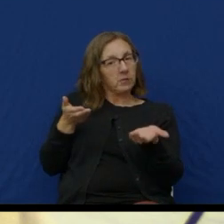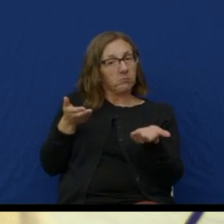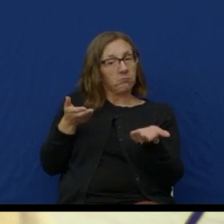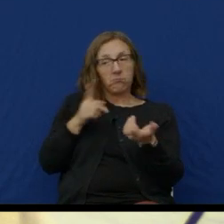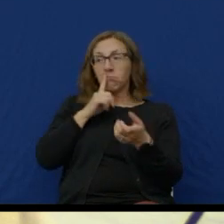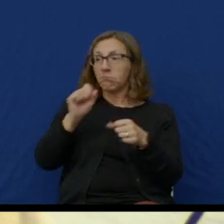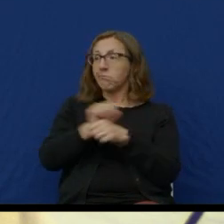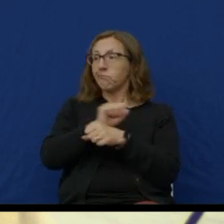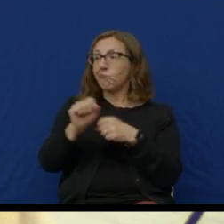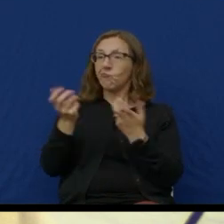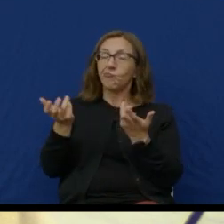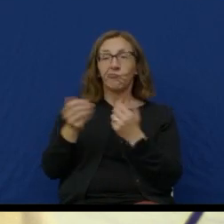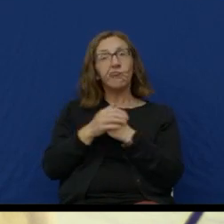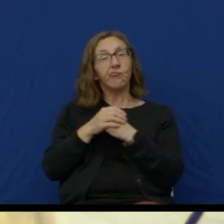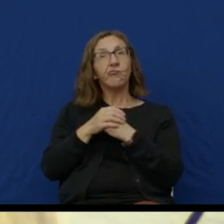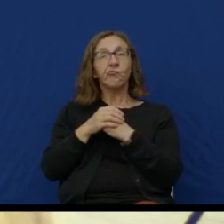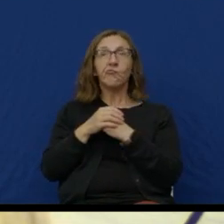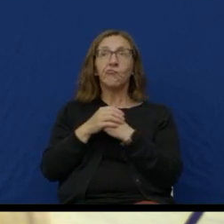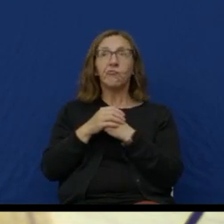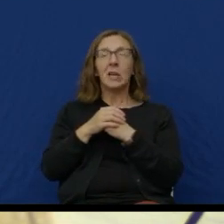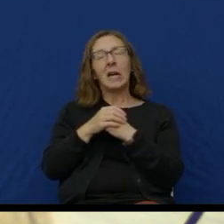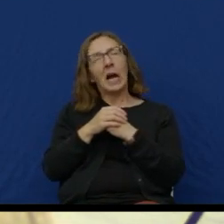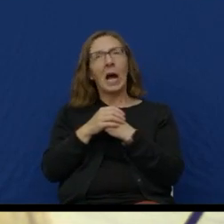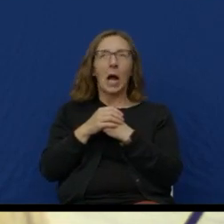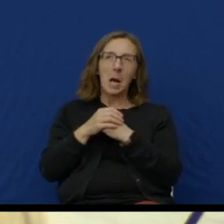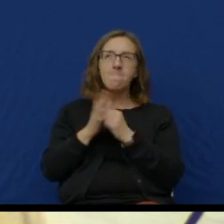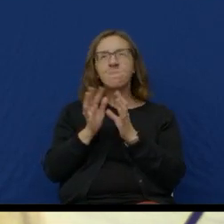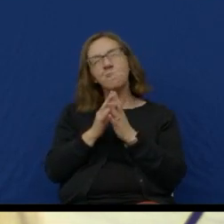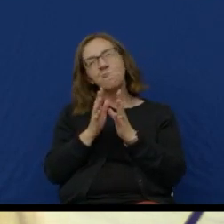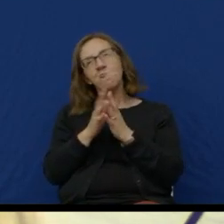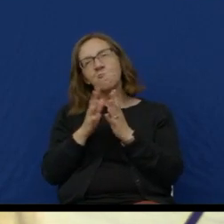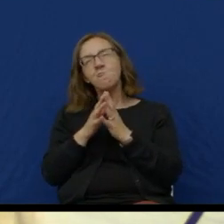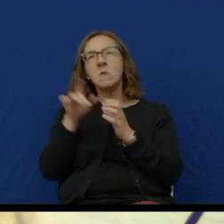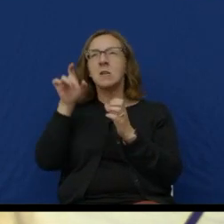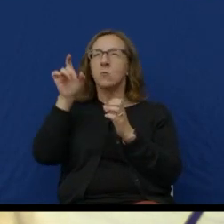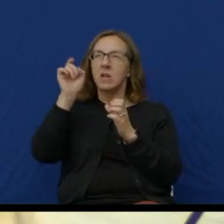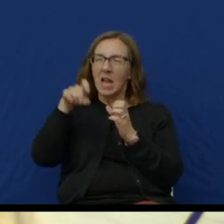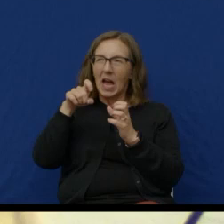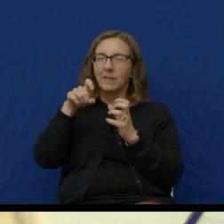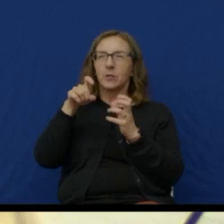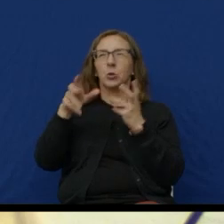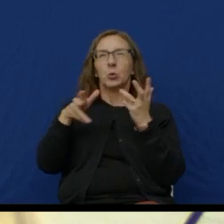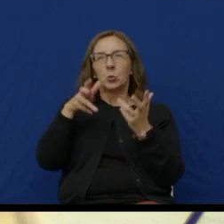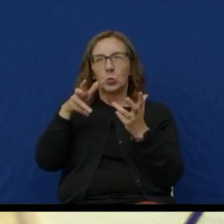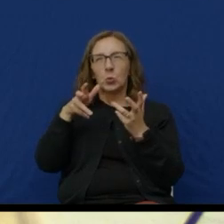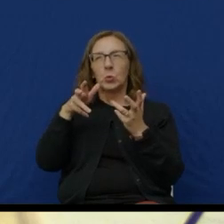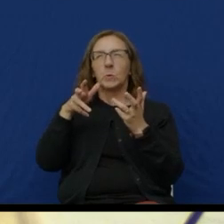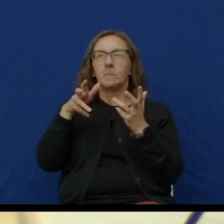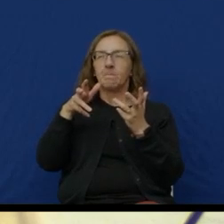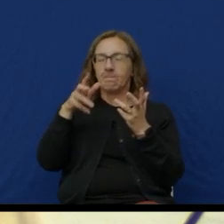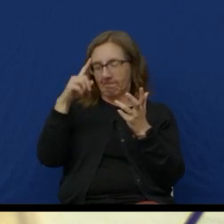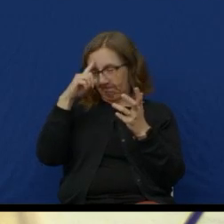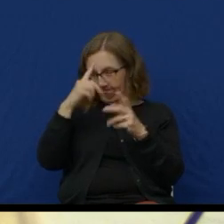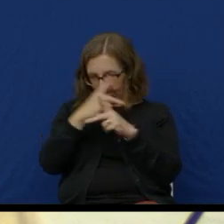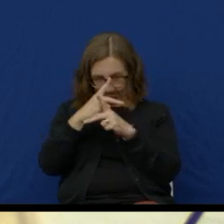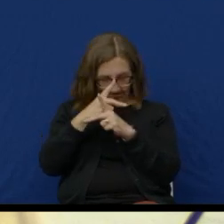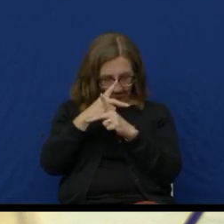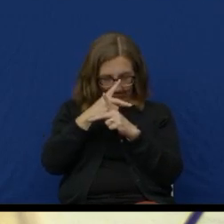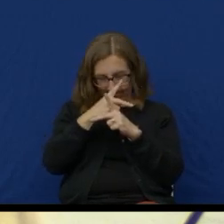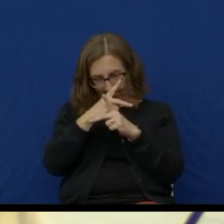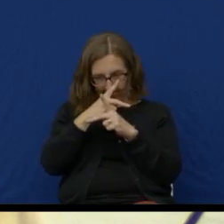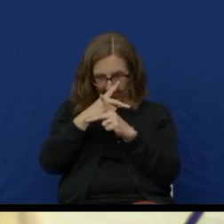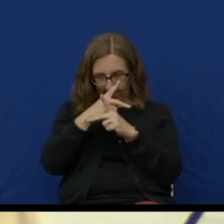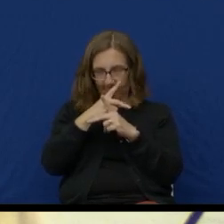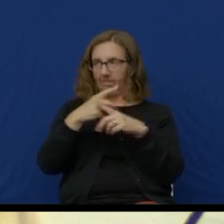And it is, so we have to kind of own that in many ways we